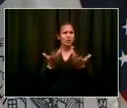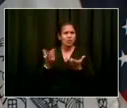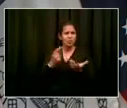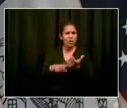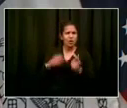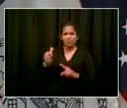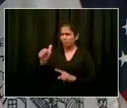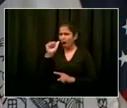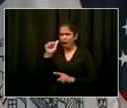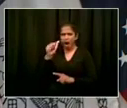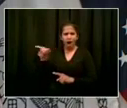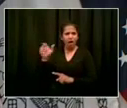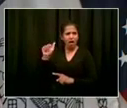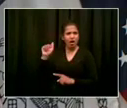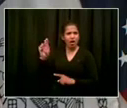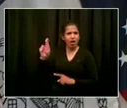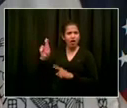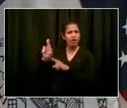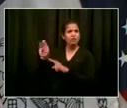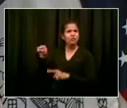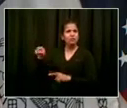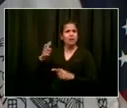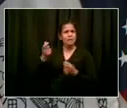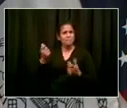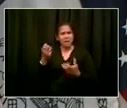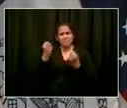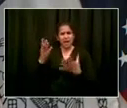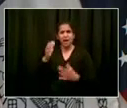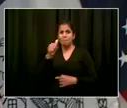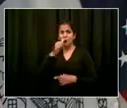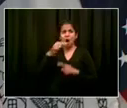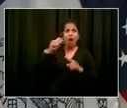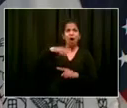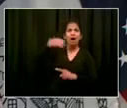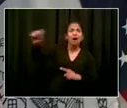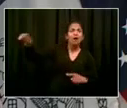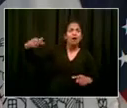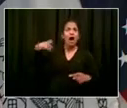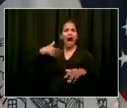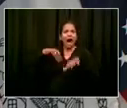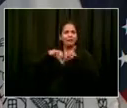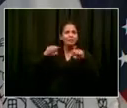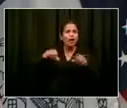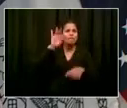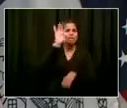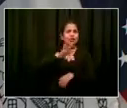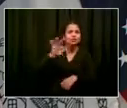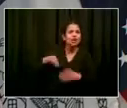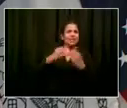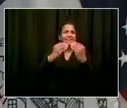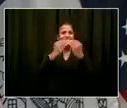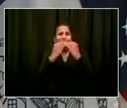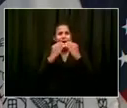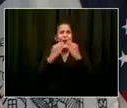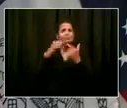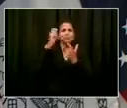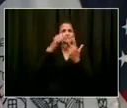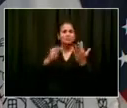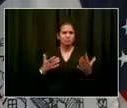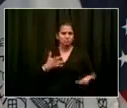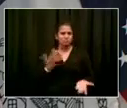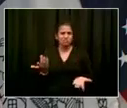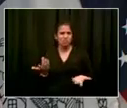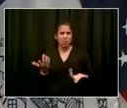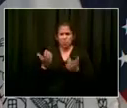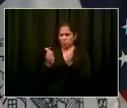have an opportunity to have some guidelines about how they could also open? I'll start and turn to Dr. Choksi and Dr.